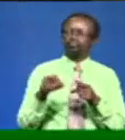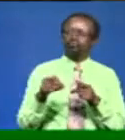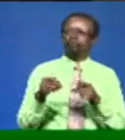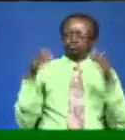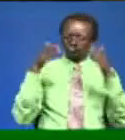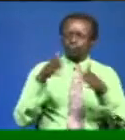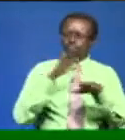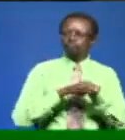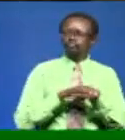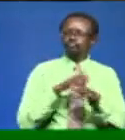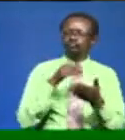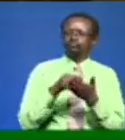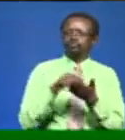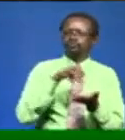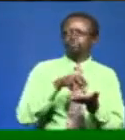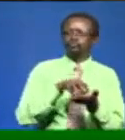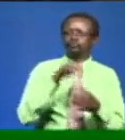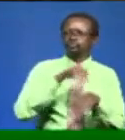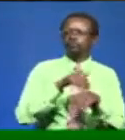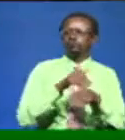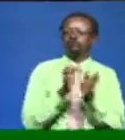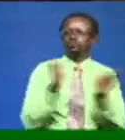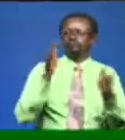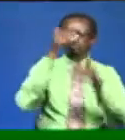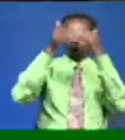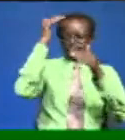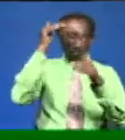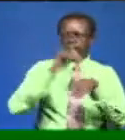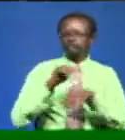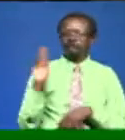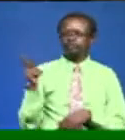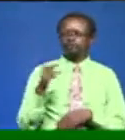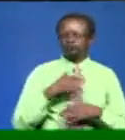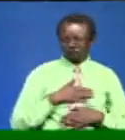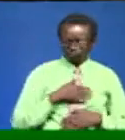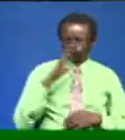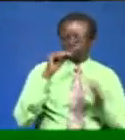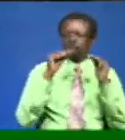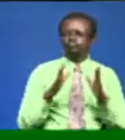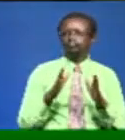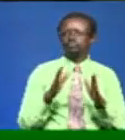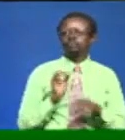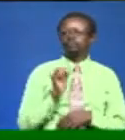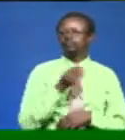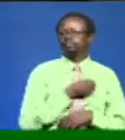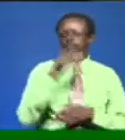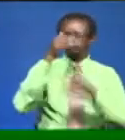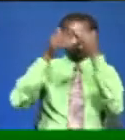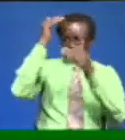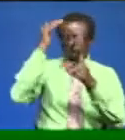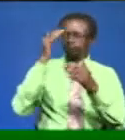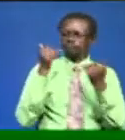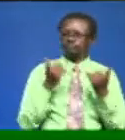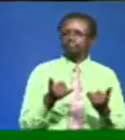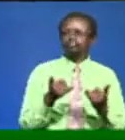public universities in Kenya. Honourable Speaker, our higher education sector is currently grappling